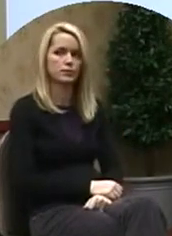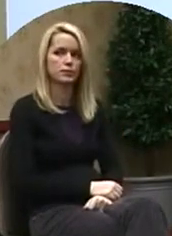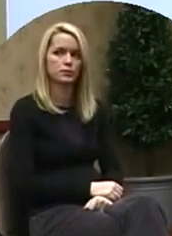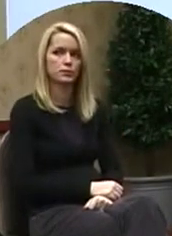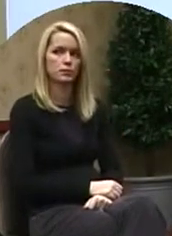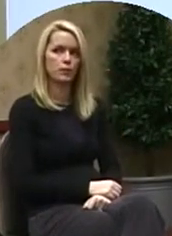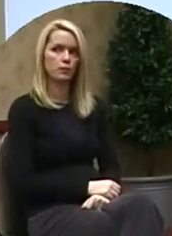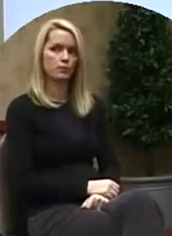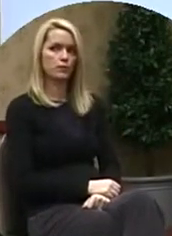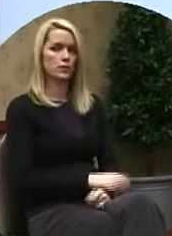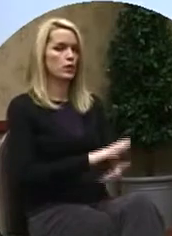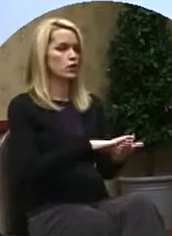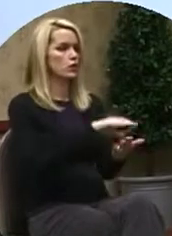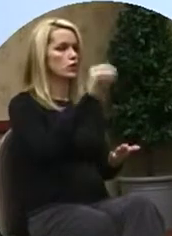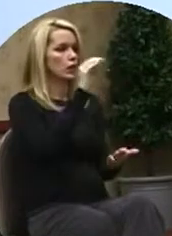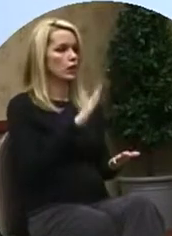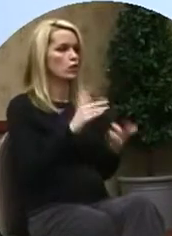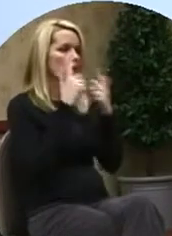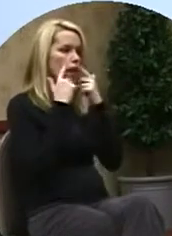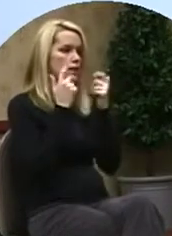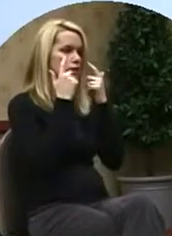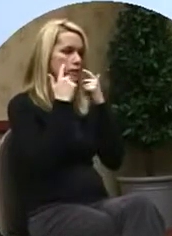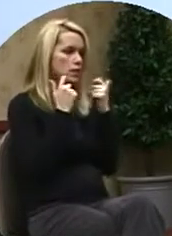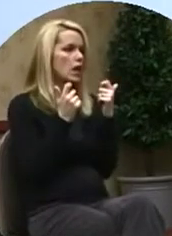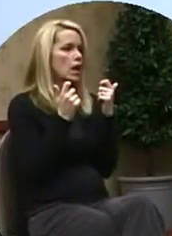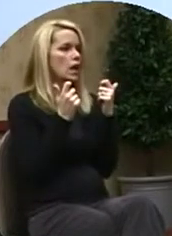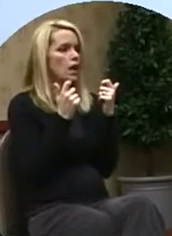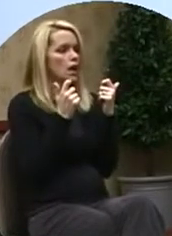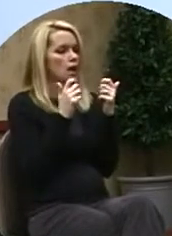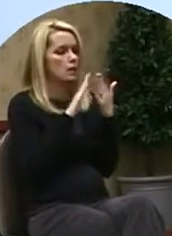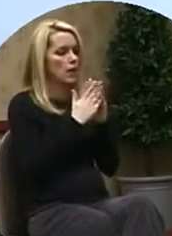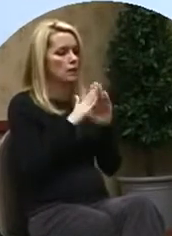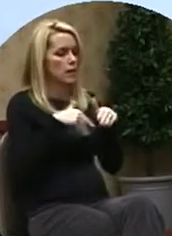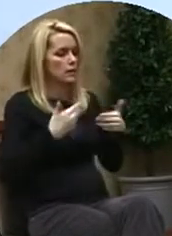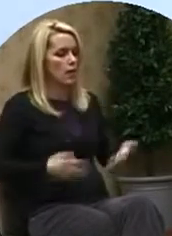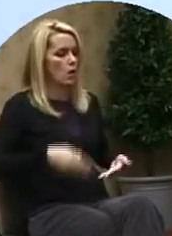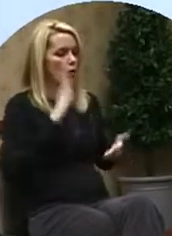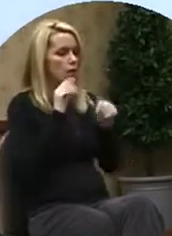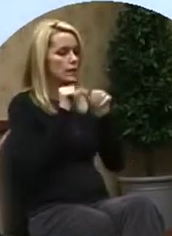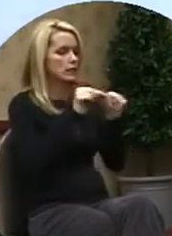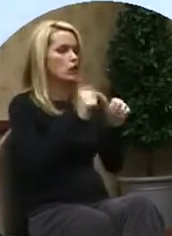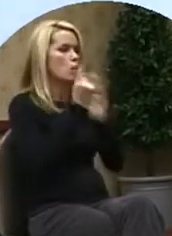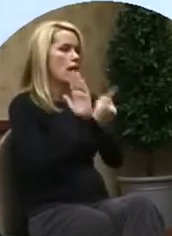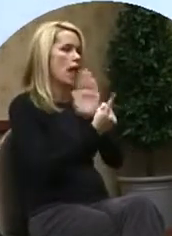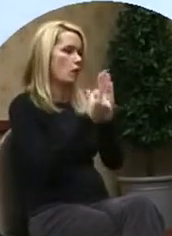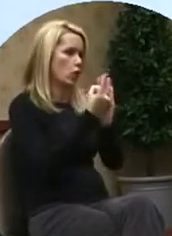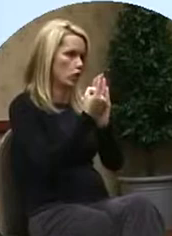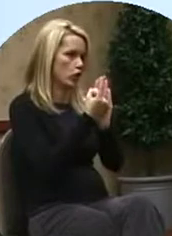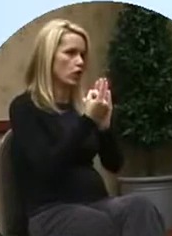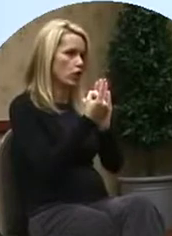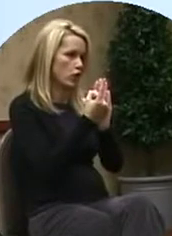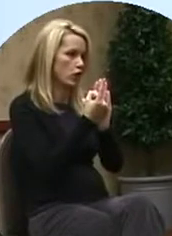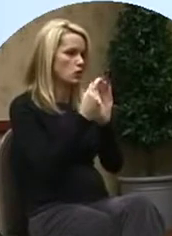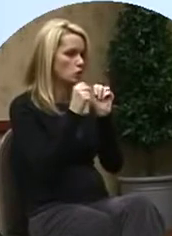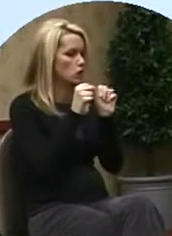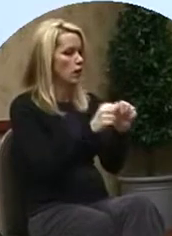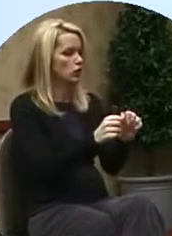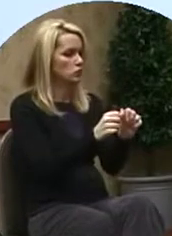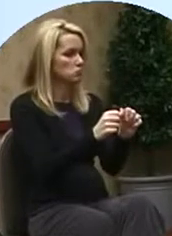He cries, let's see, how long does the problem occur? If he cries, becomes very upset, it lasts about an hour. So we've got some fairly significant duration